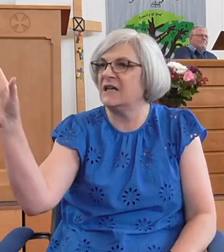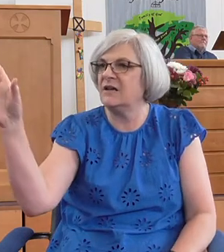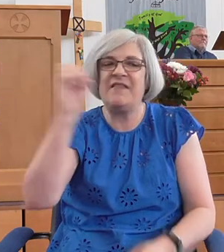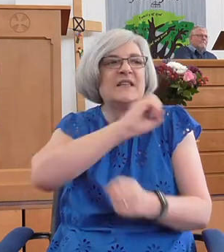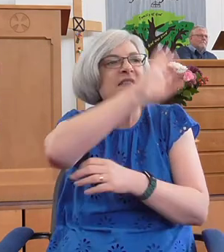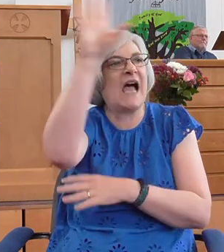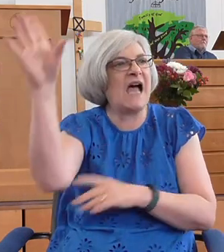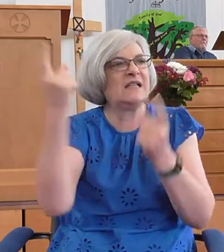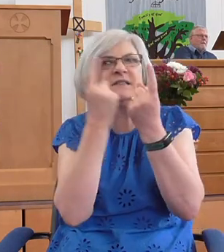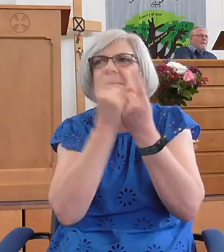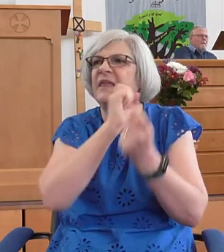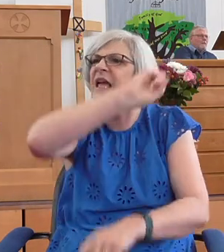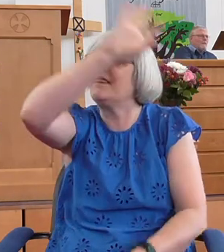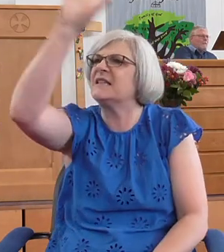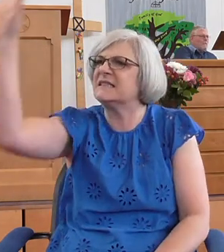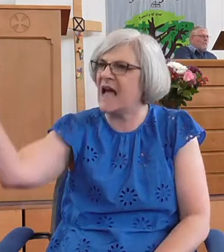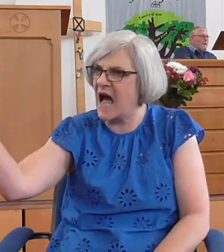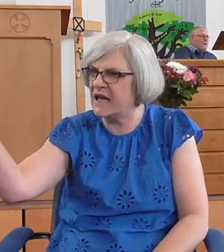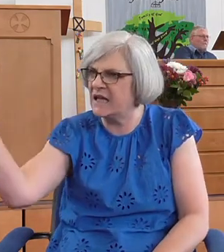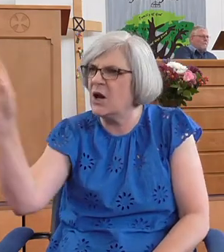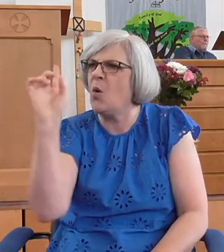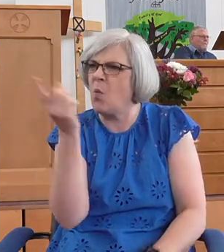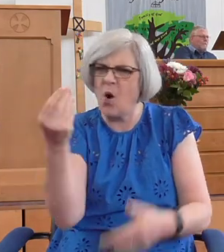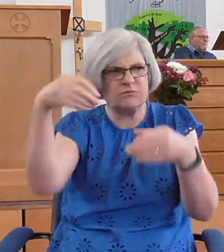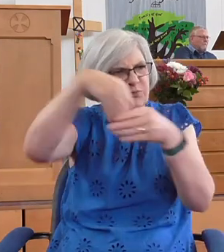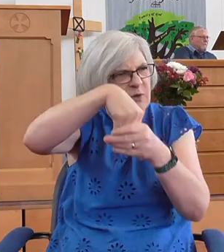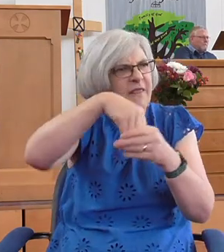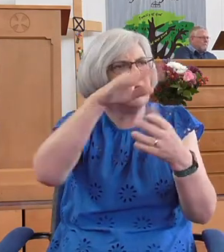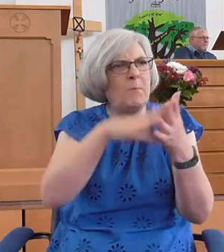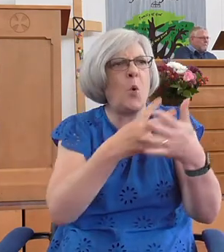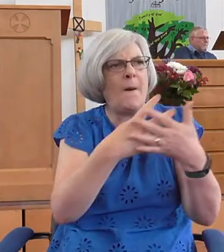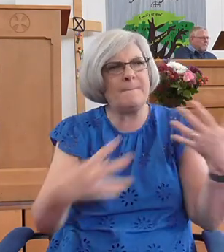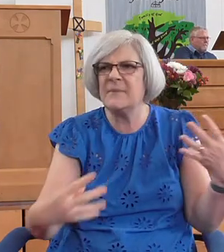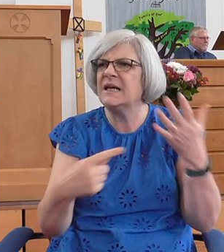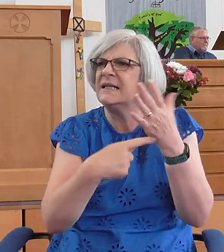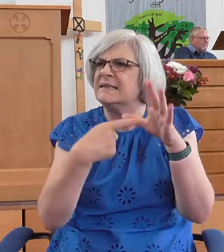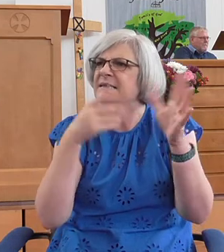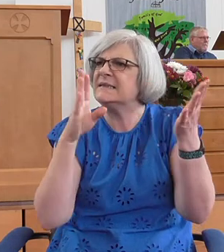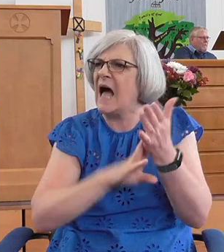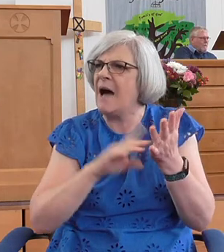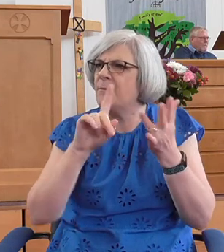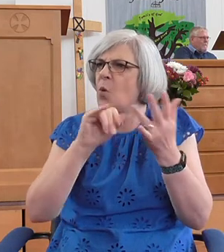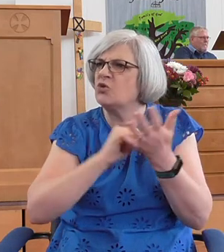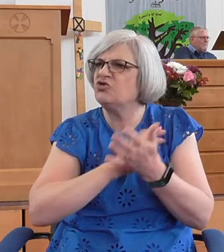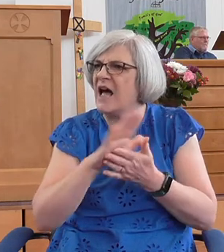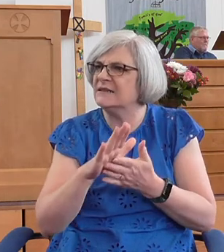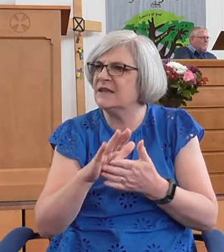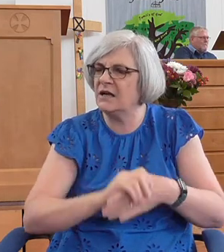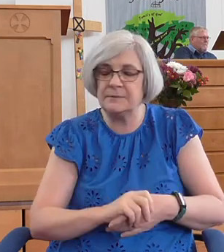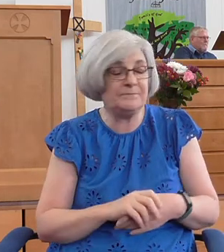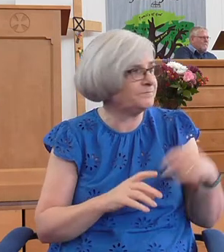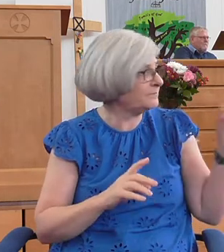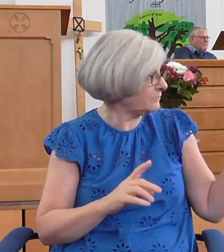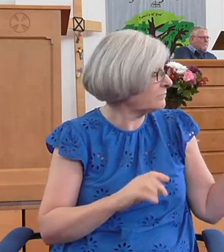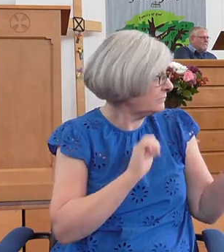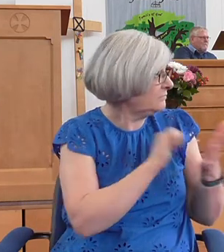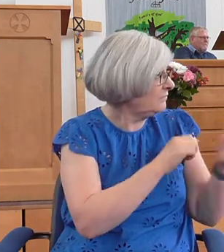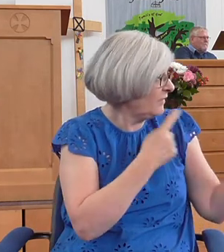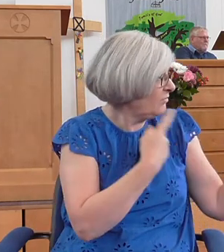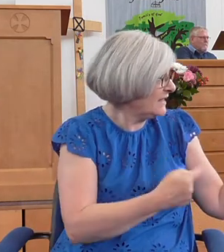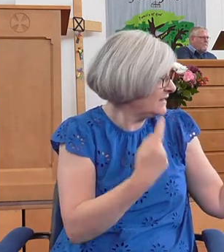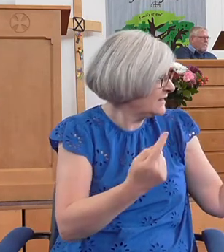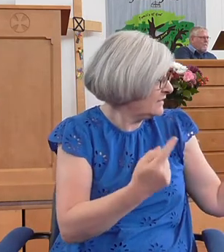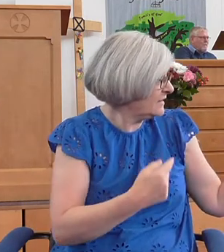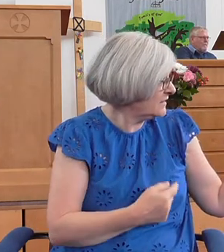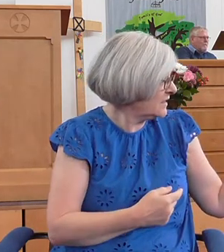Anybody? Yeah? Say it again. Correct. You've been listening in your... Maybe you must be learning